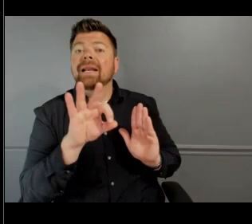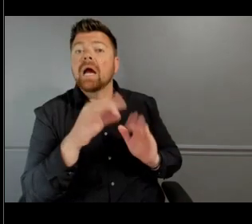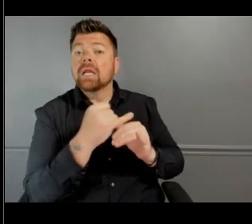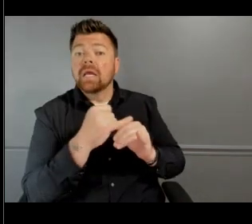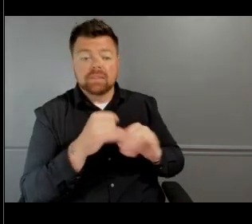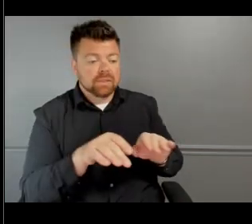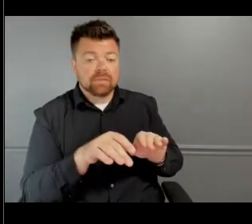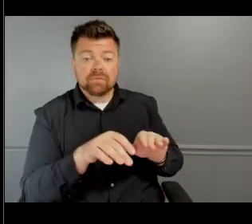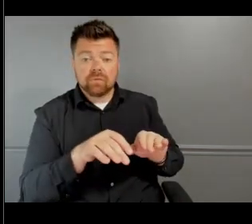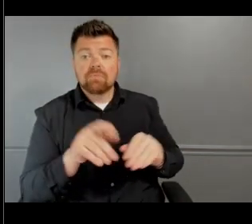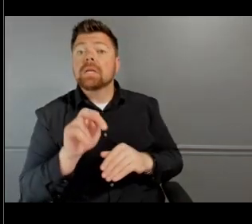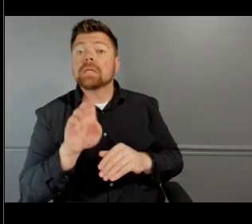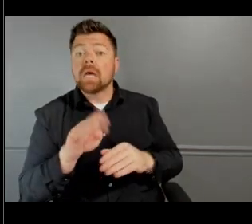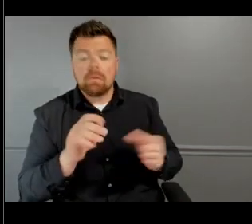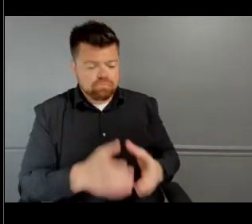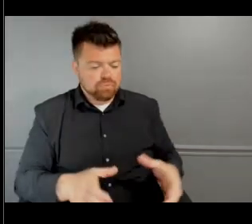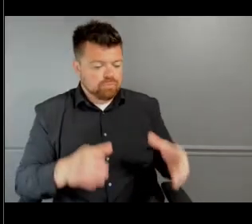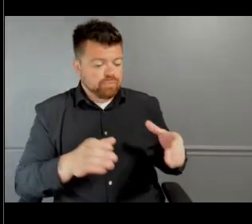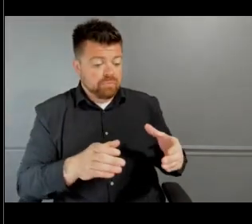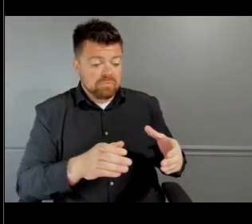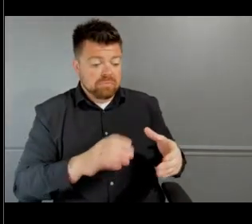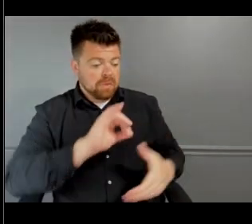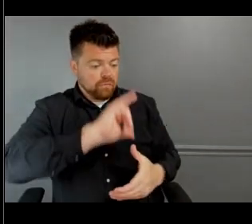the tub's rim.